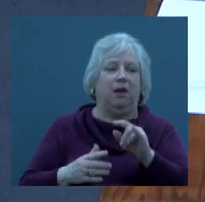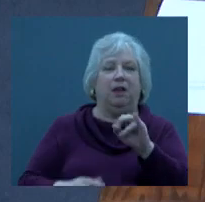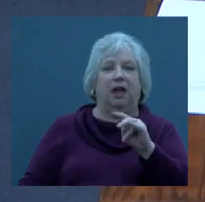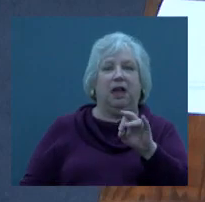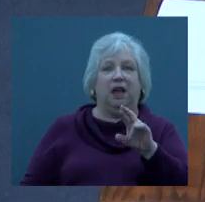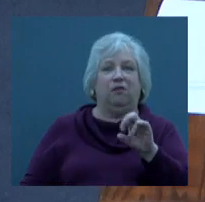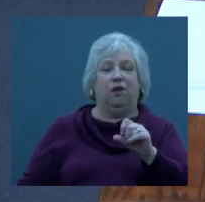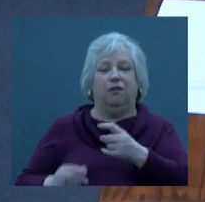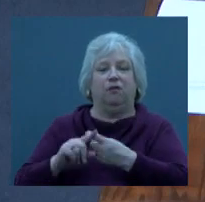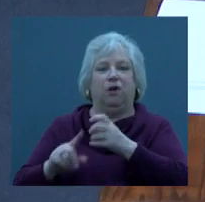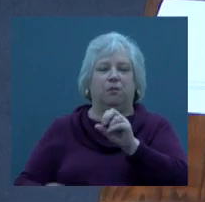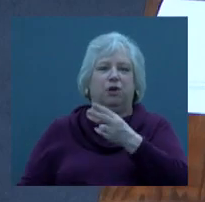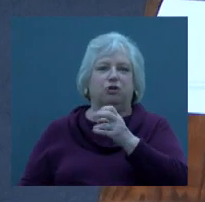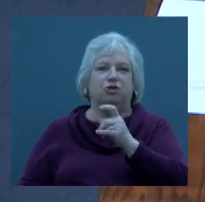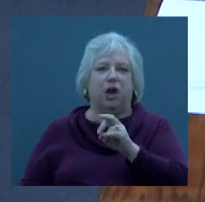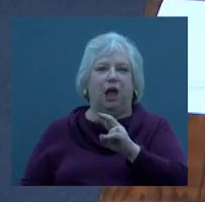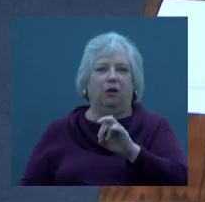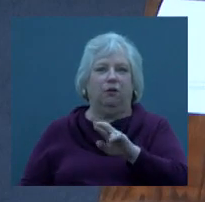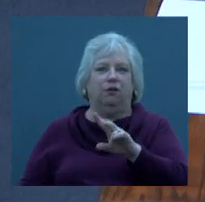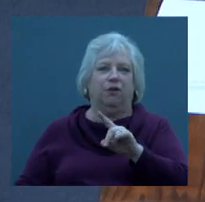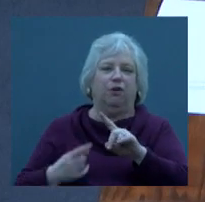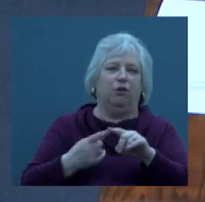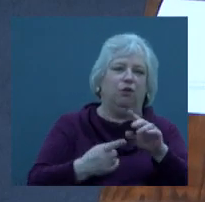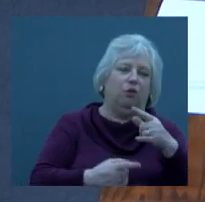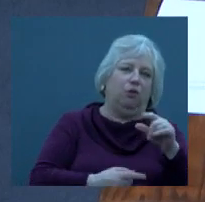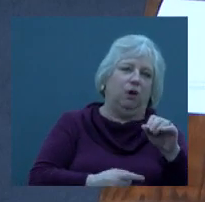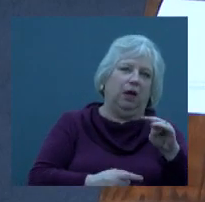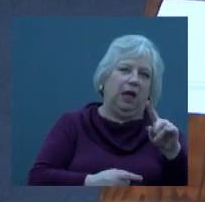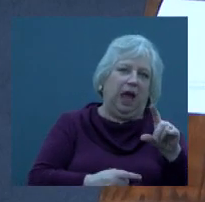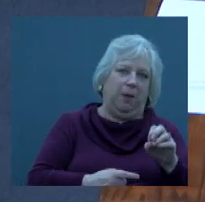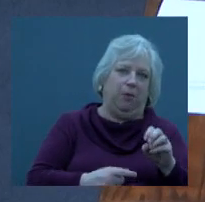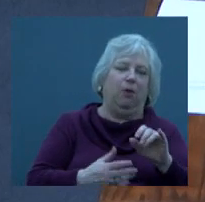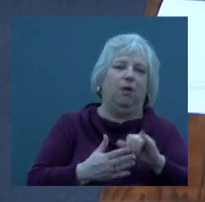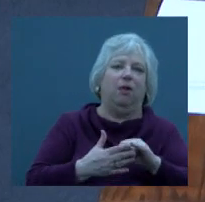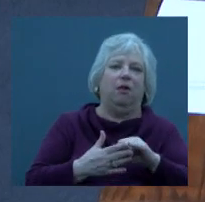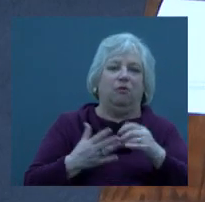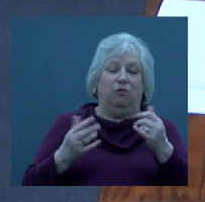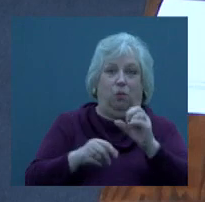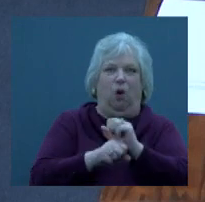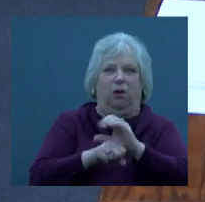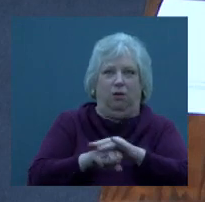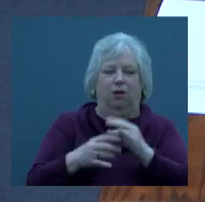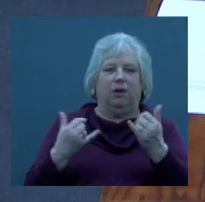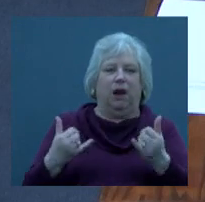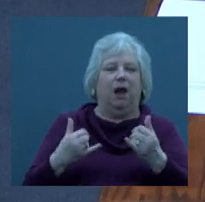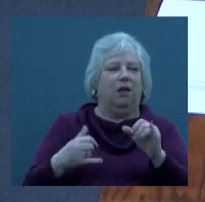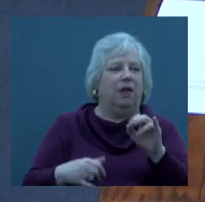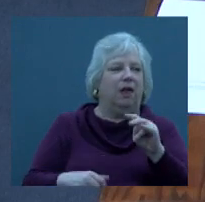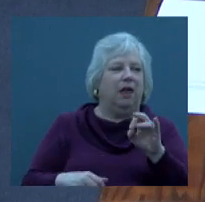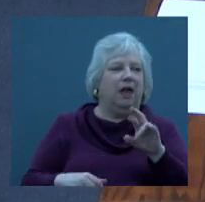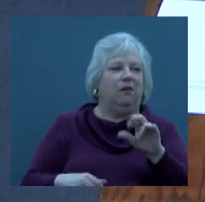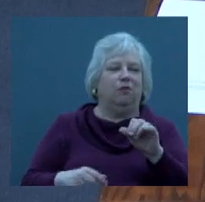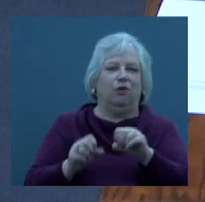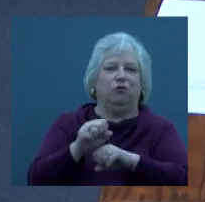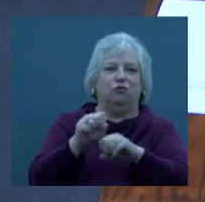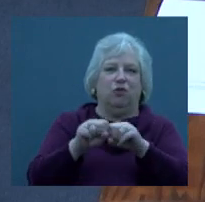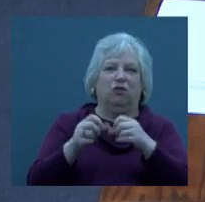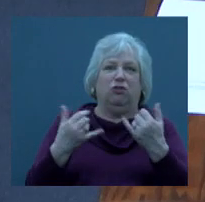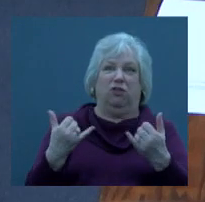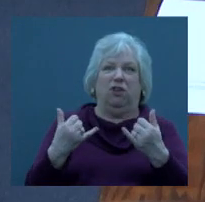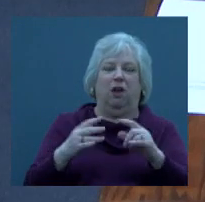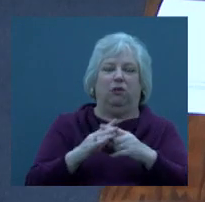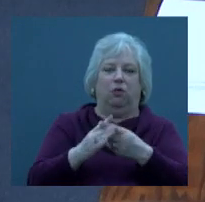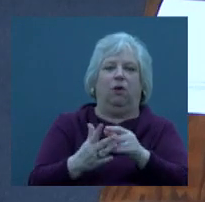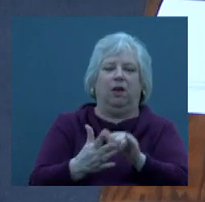from Shackelford to Gamble, what they're working on right now, that infrastructure, they're just now starting it. Gas